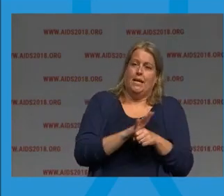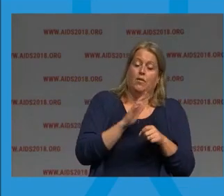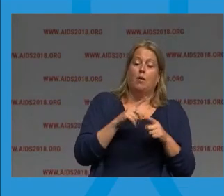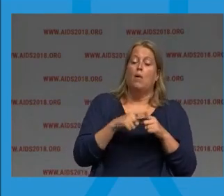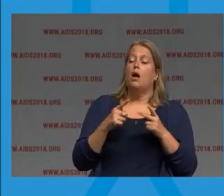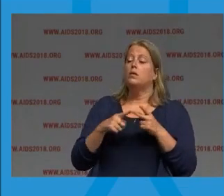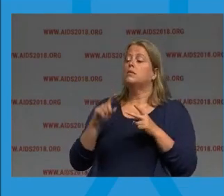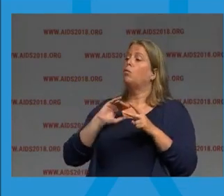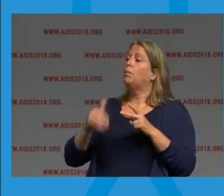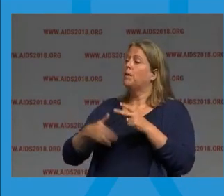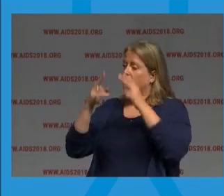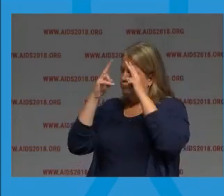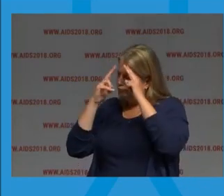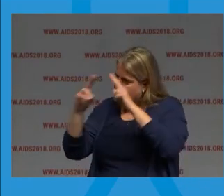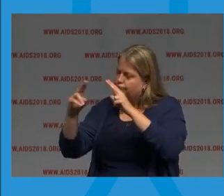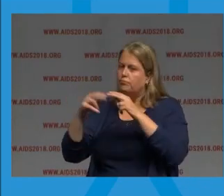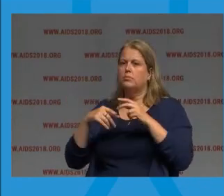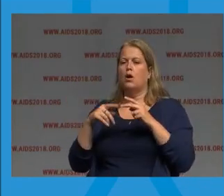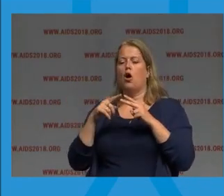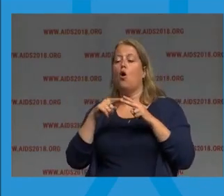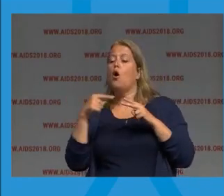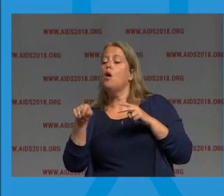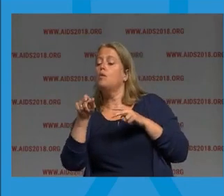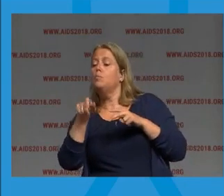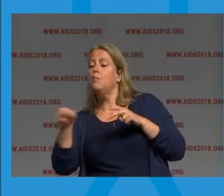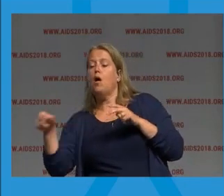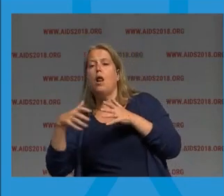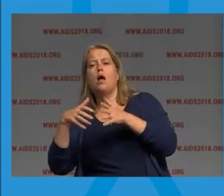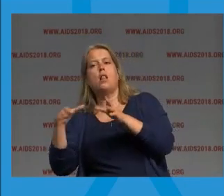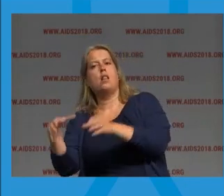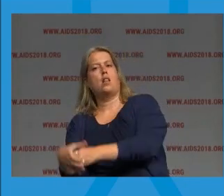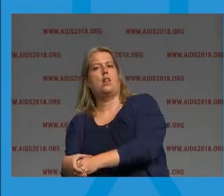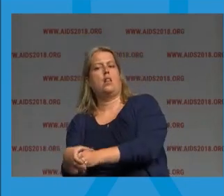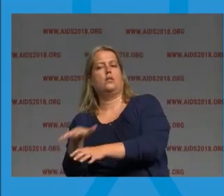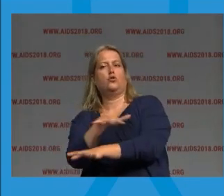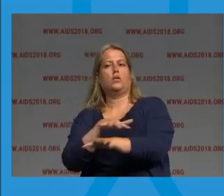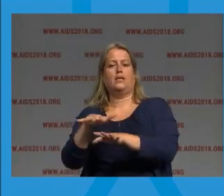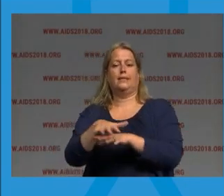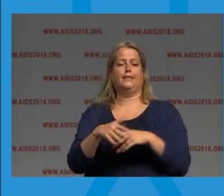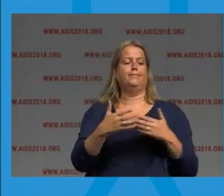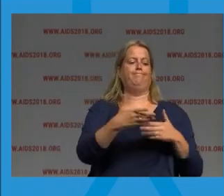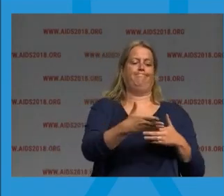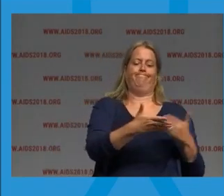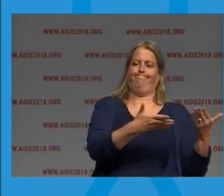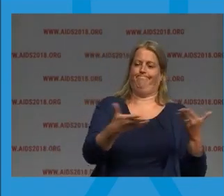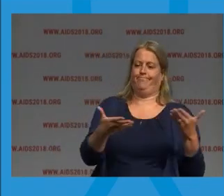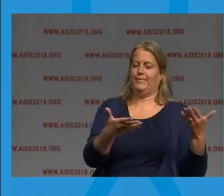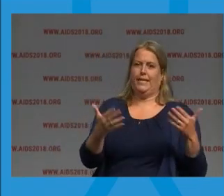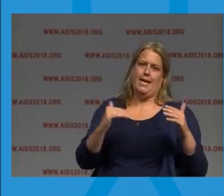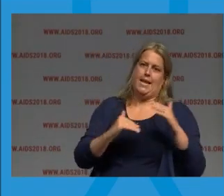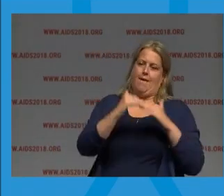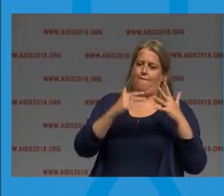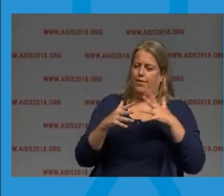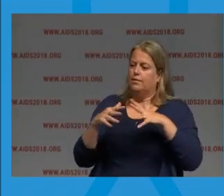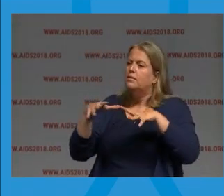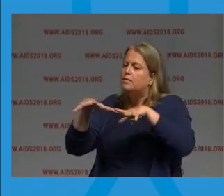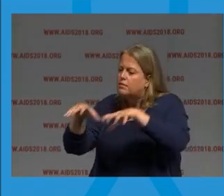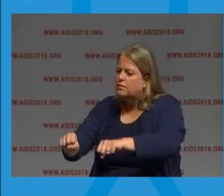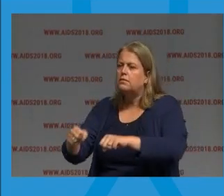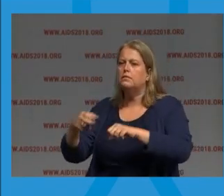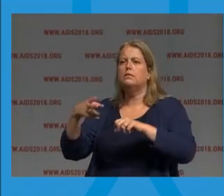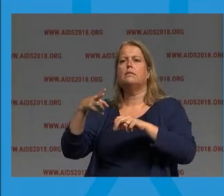and the most marginalised in society sadly remains the biggest barrier to ending AIDS in too many